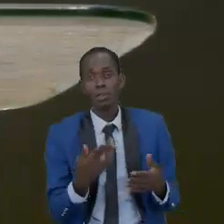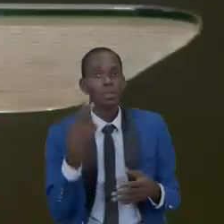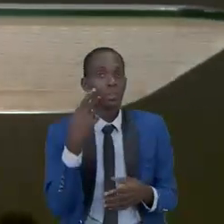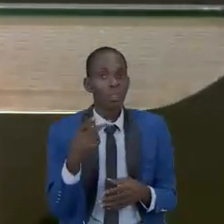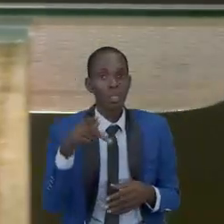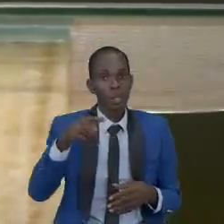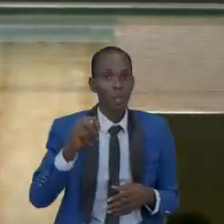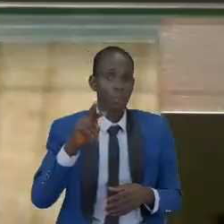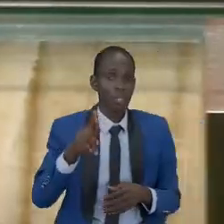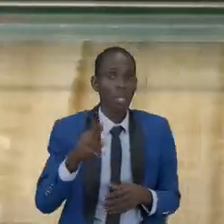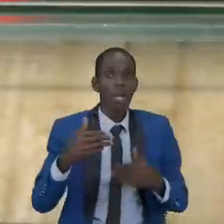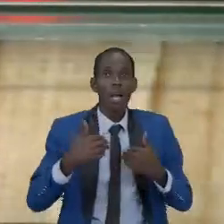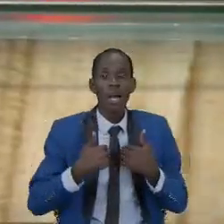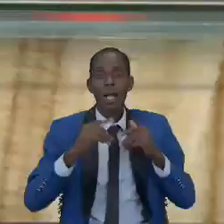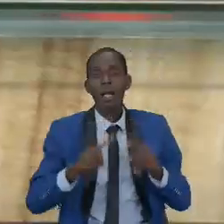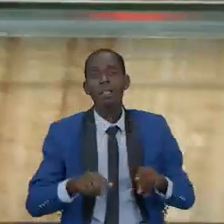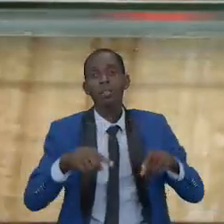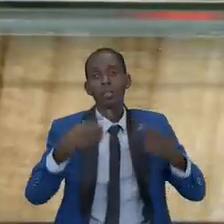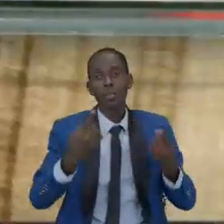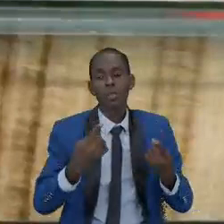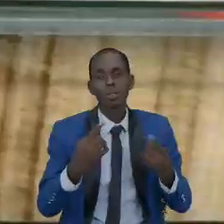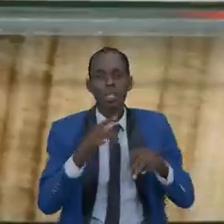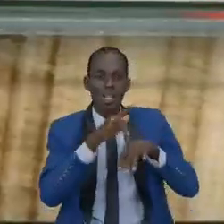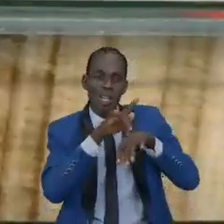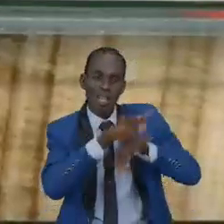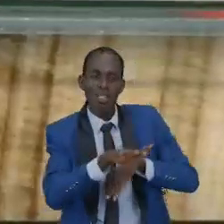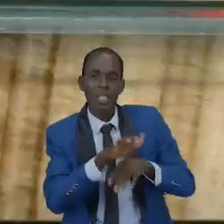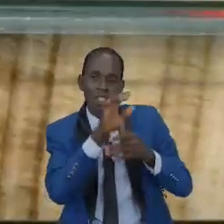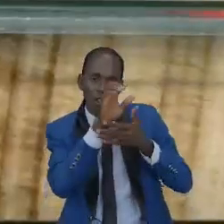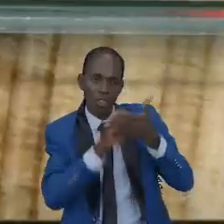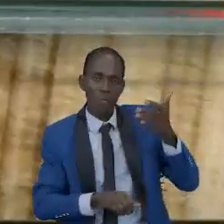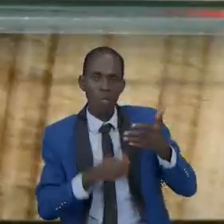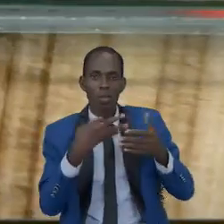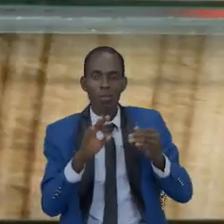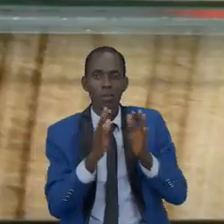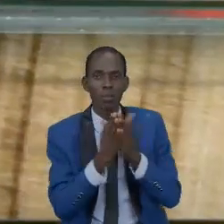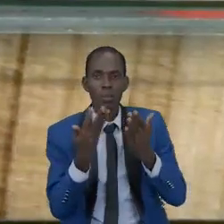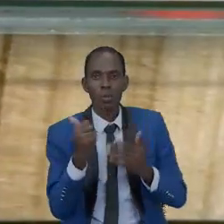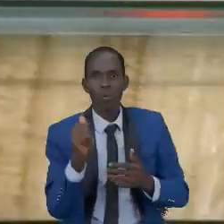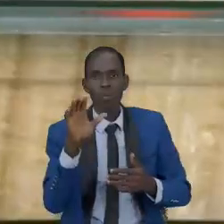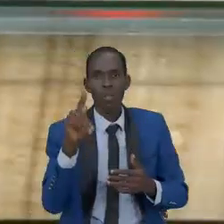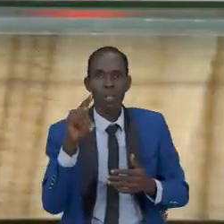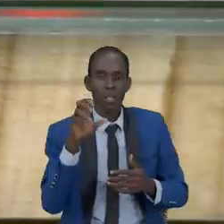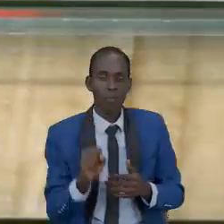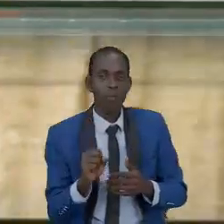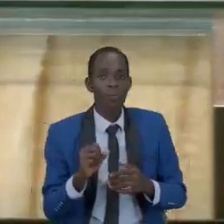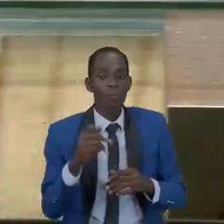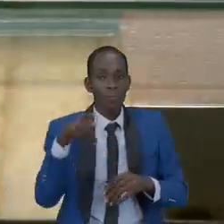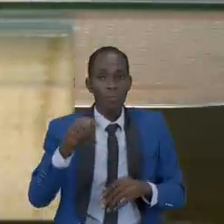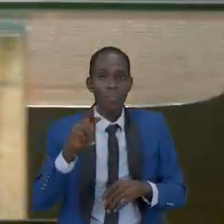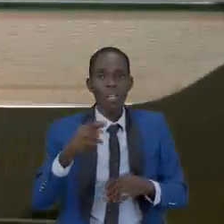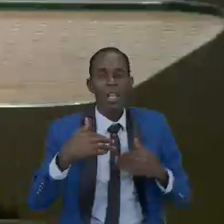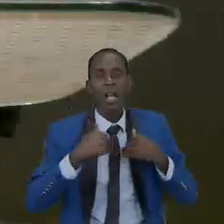had gone in an earlier chapter of Acts of the Apostles. He had gone to